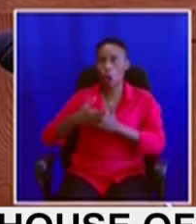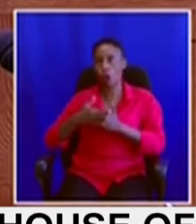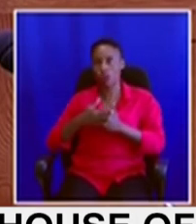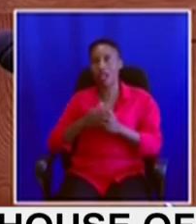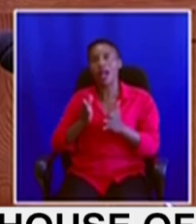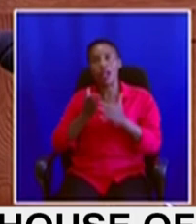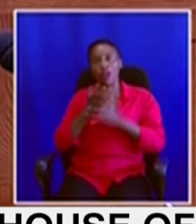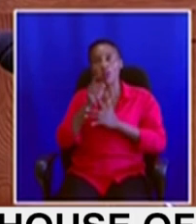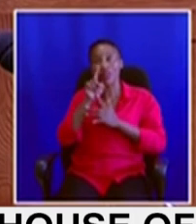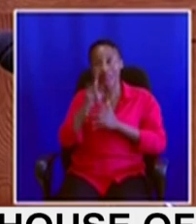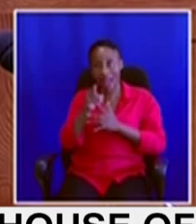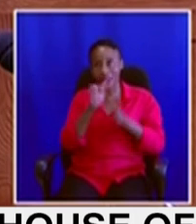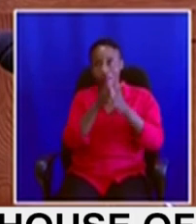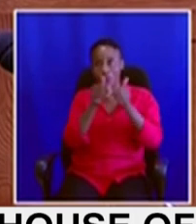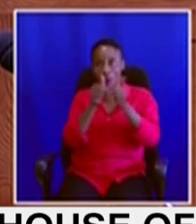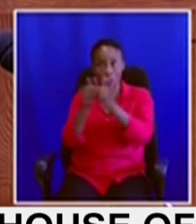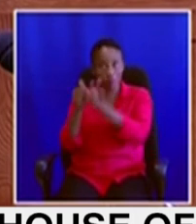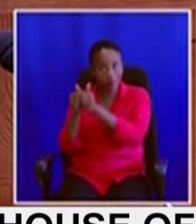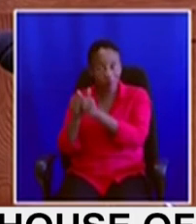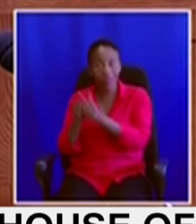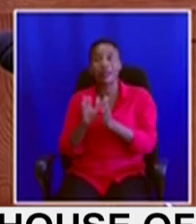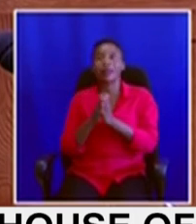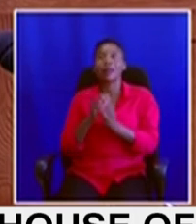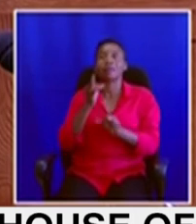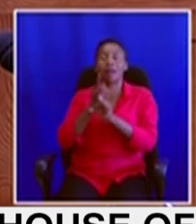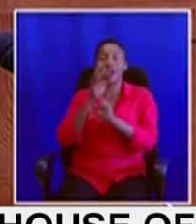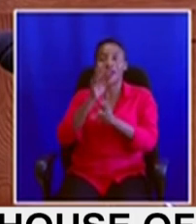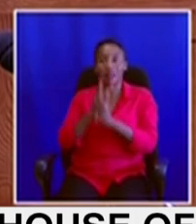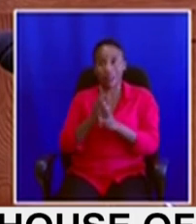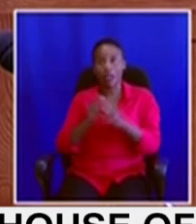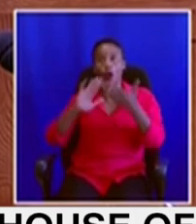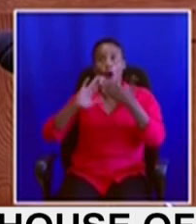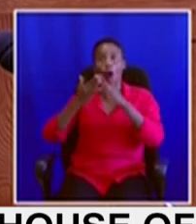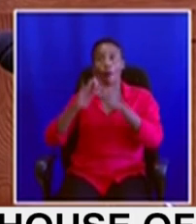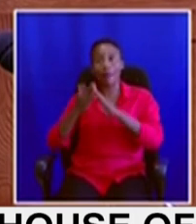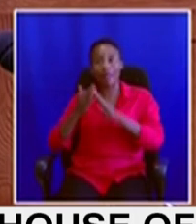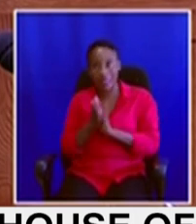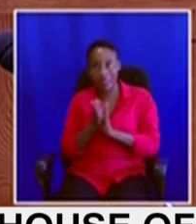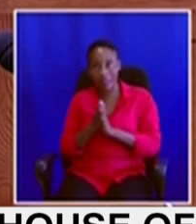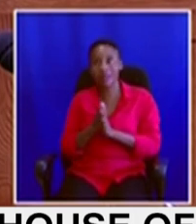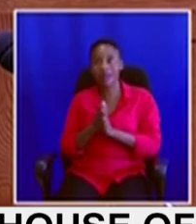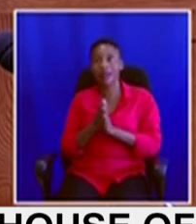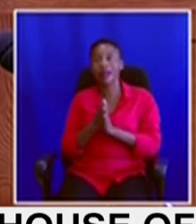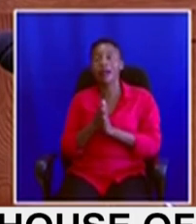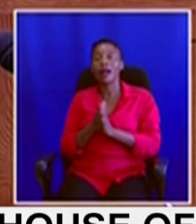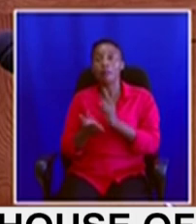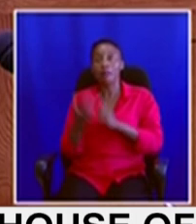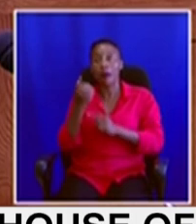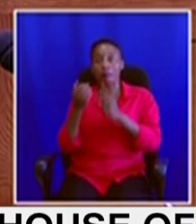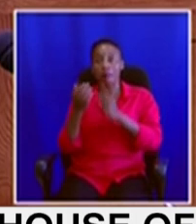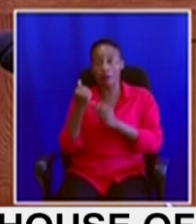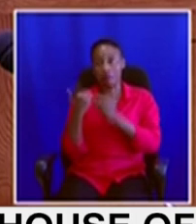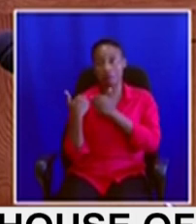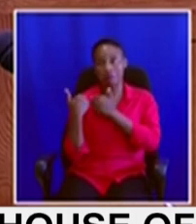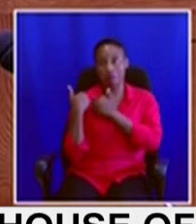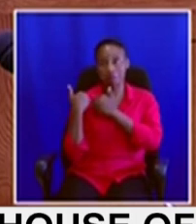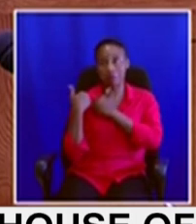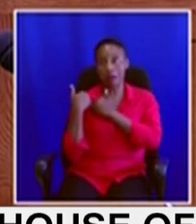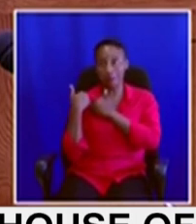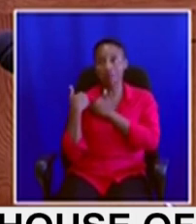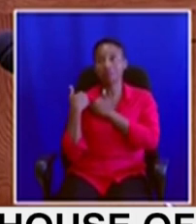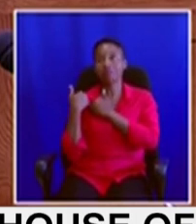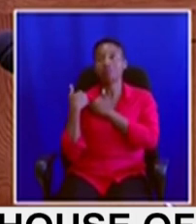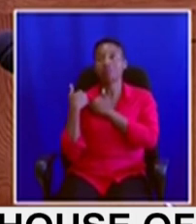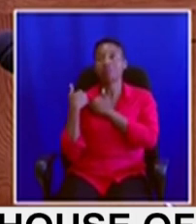that parents and communities that we will be able to achieve safe initiation